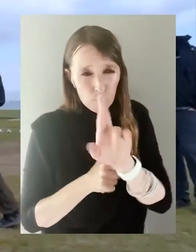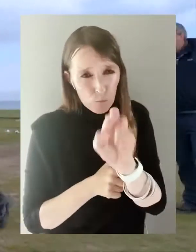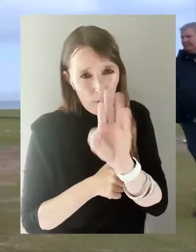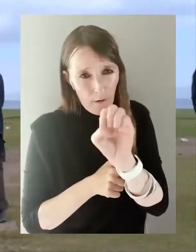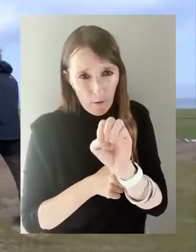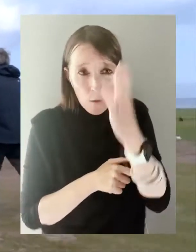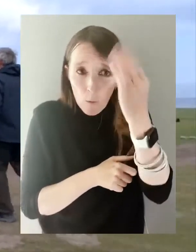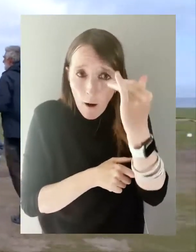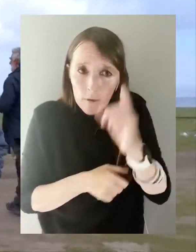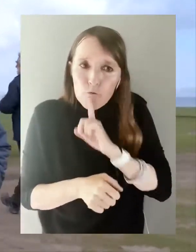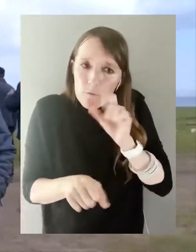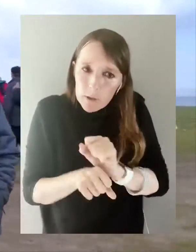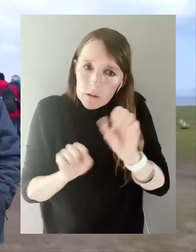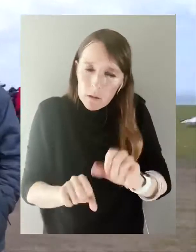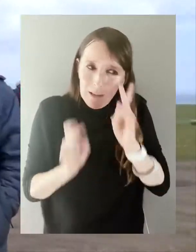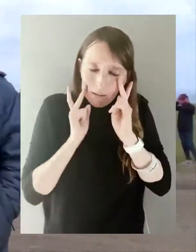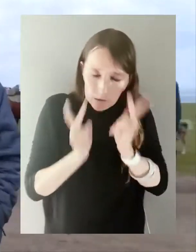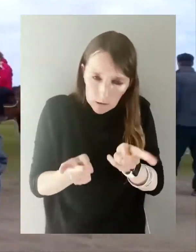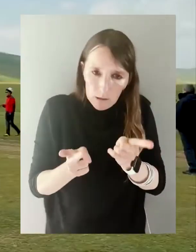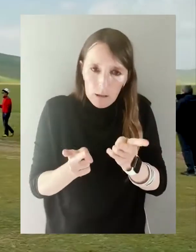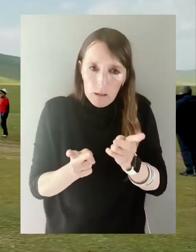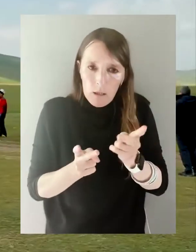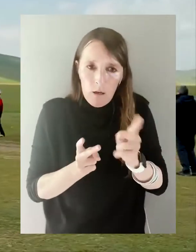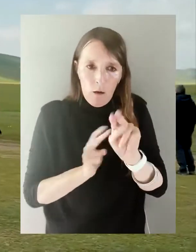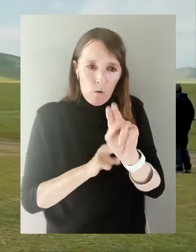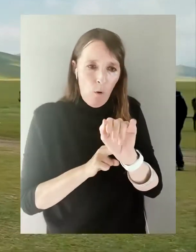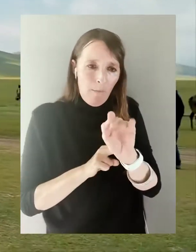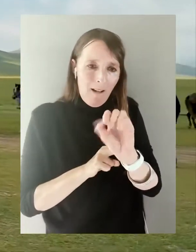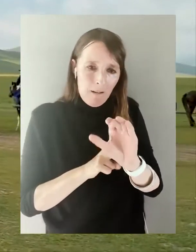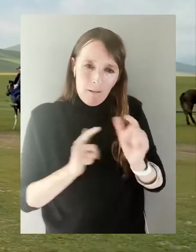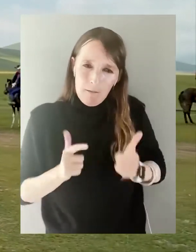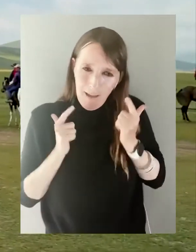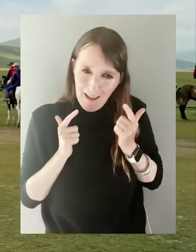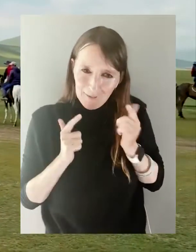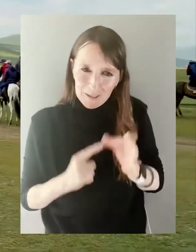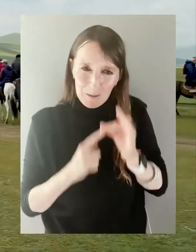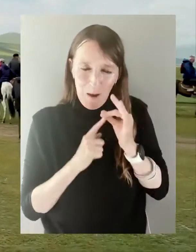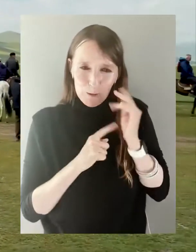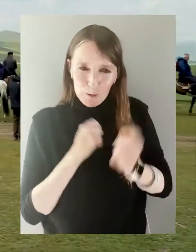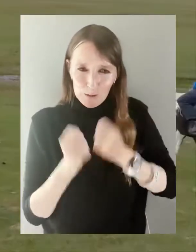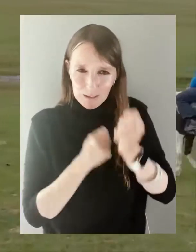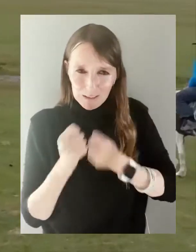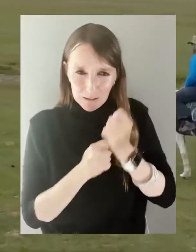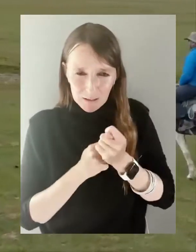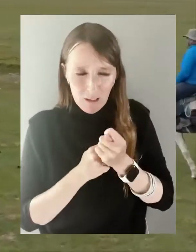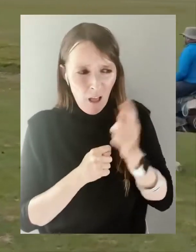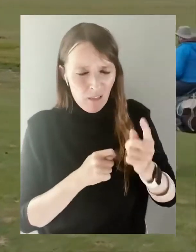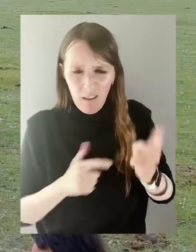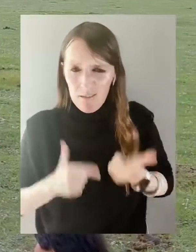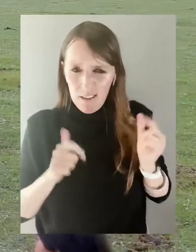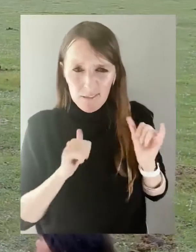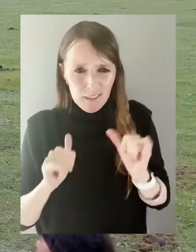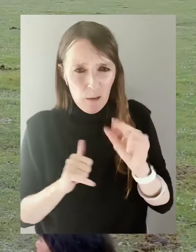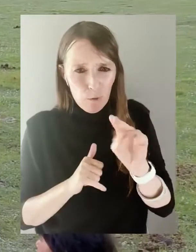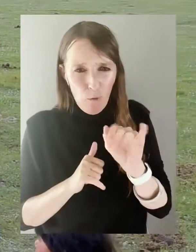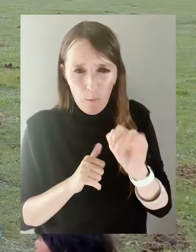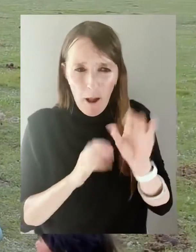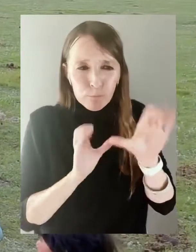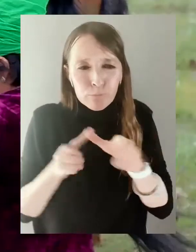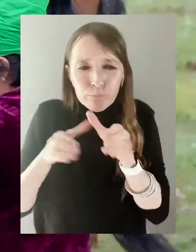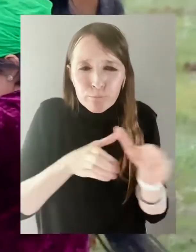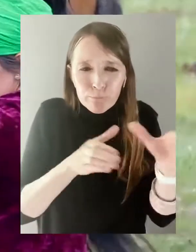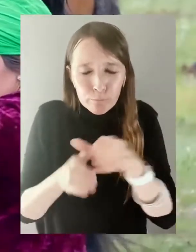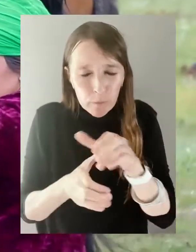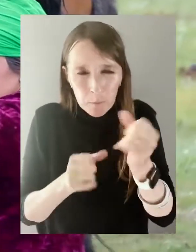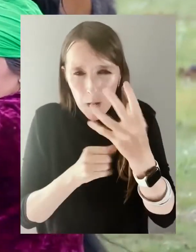Kyrgyzstan is one of the rarest places where you can still witness the nomadic life and unique traditions. Kyrgyz people lived